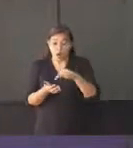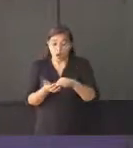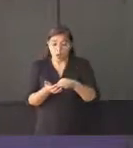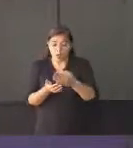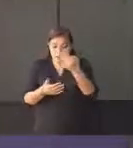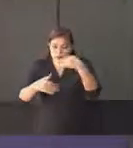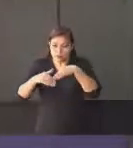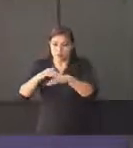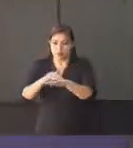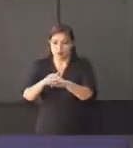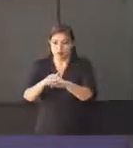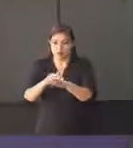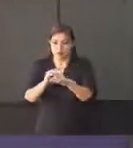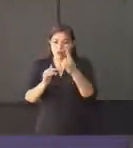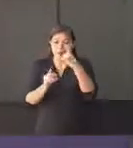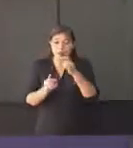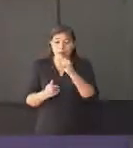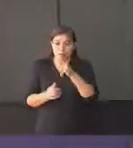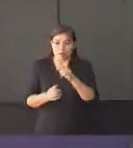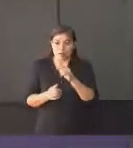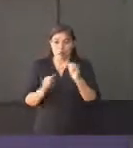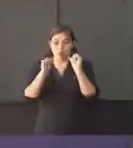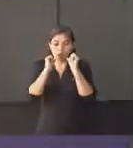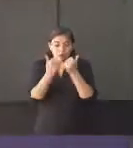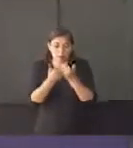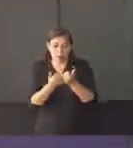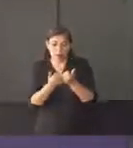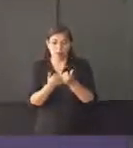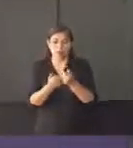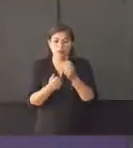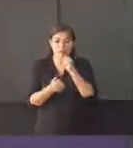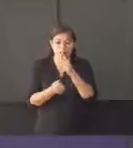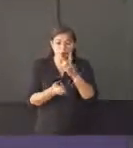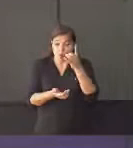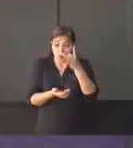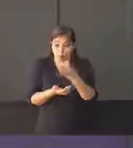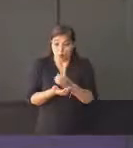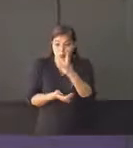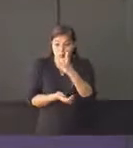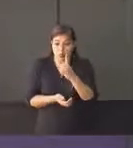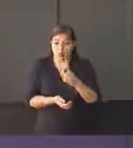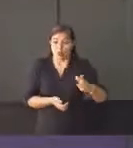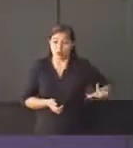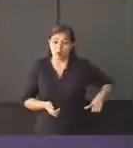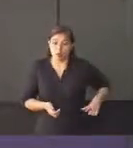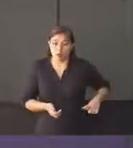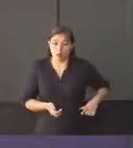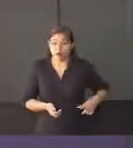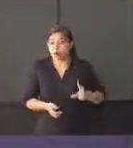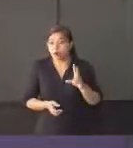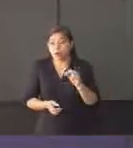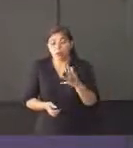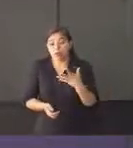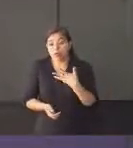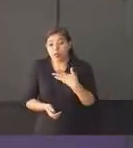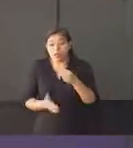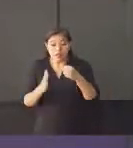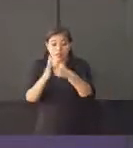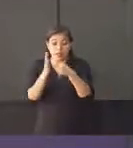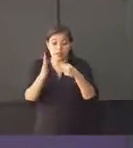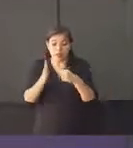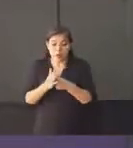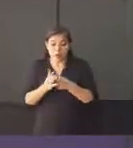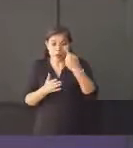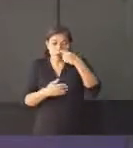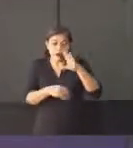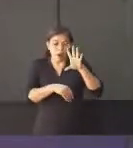3 shelters by civil society, none of the government, and therefore